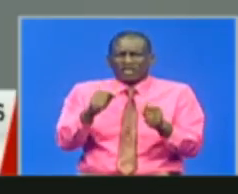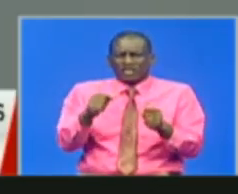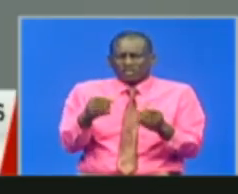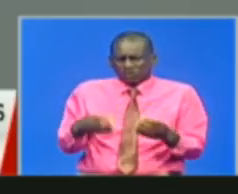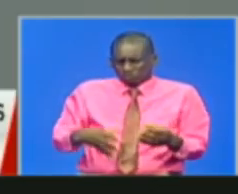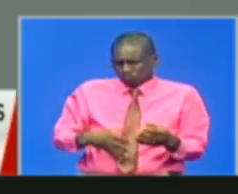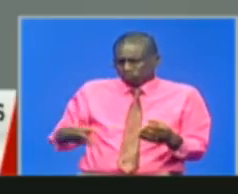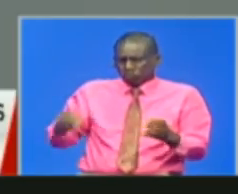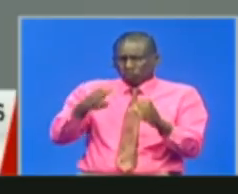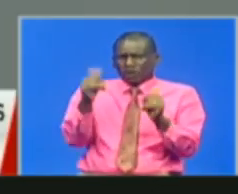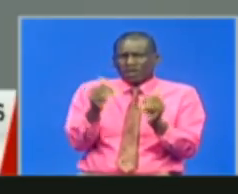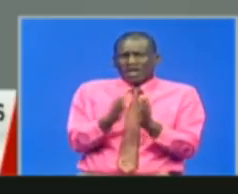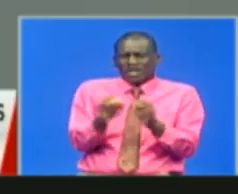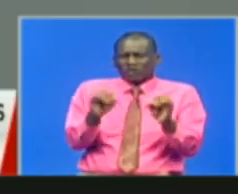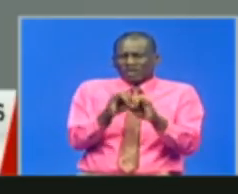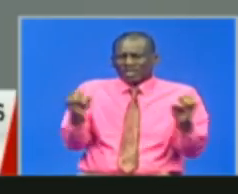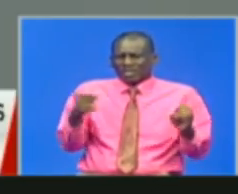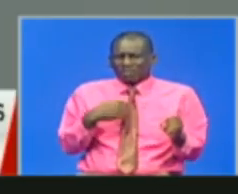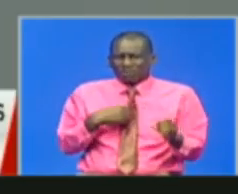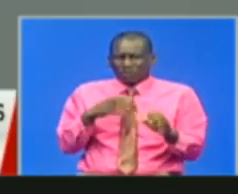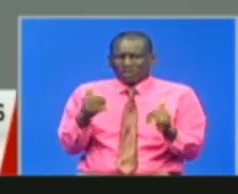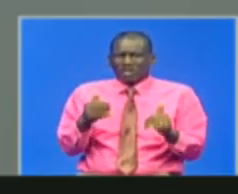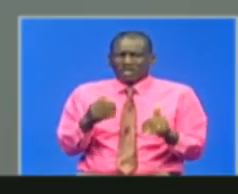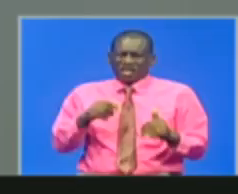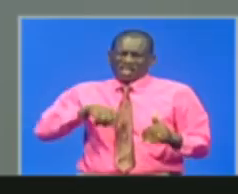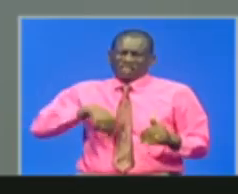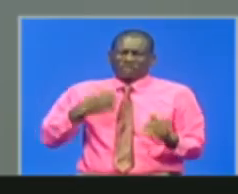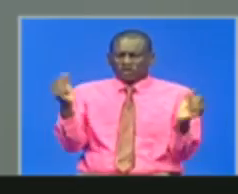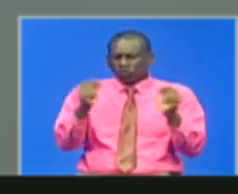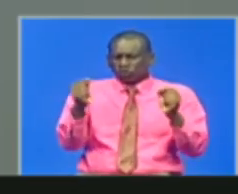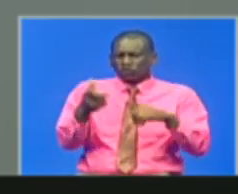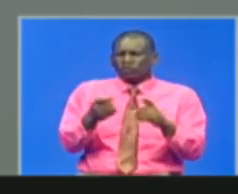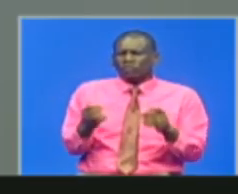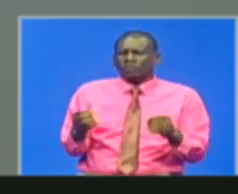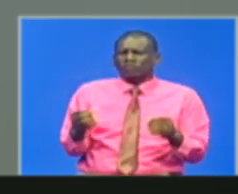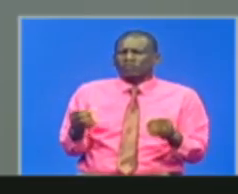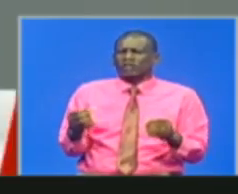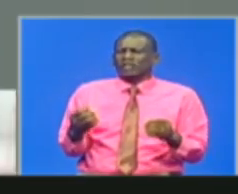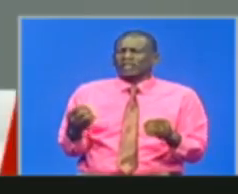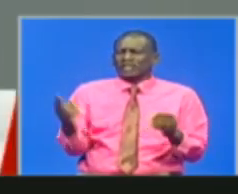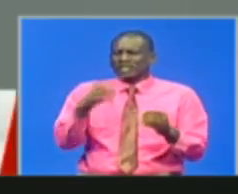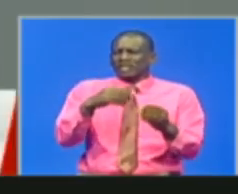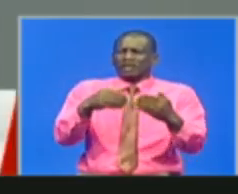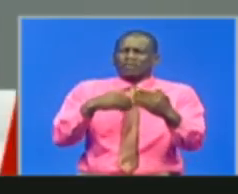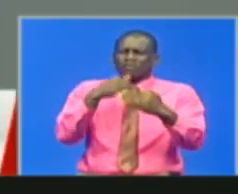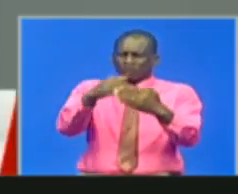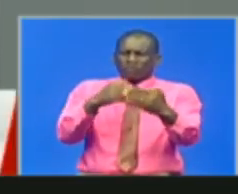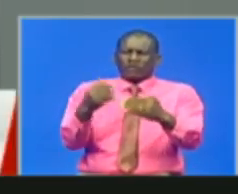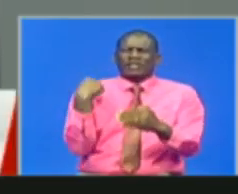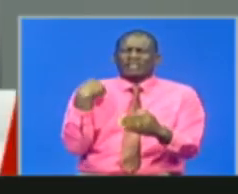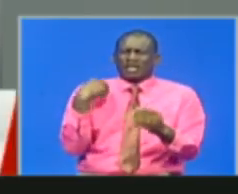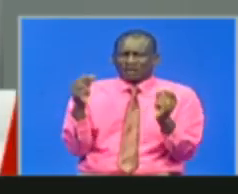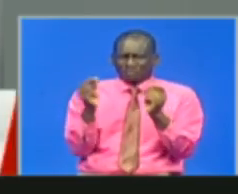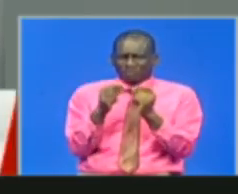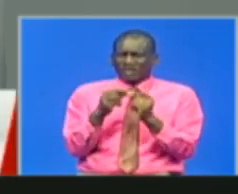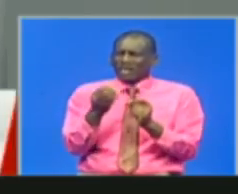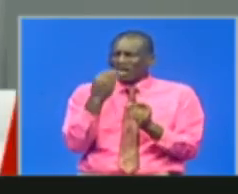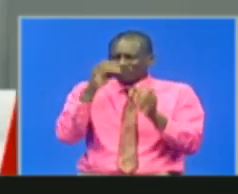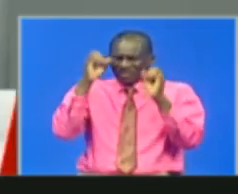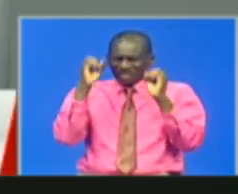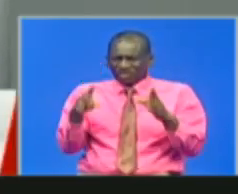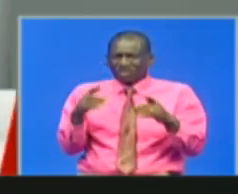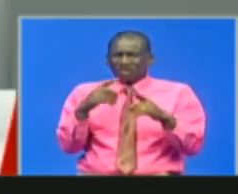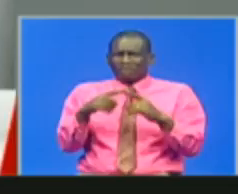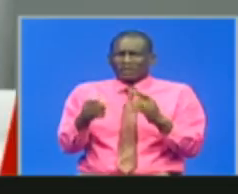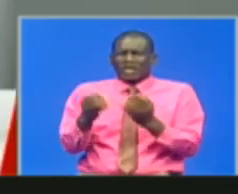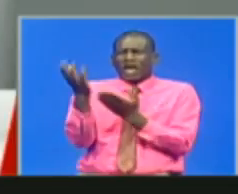with and clean me up. I have been feeling cold since the day before yesterday and pain. I have not eaten anything, but I hope